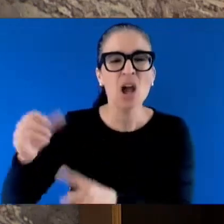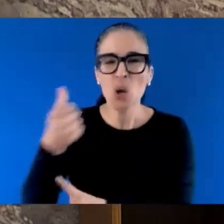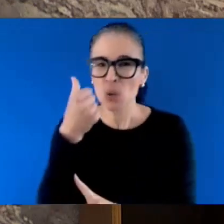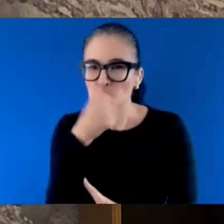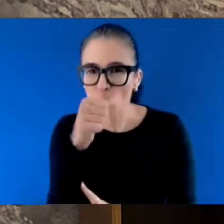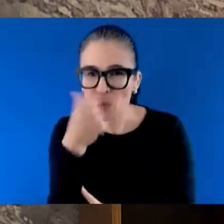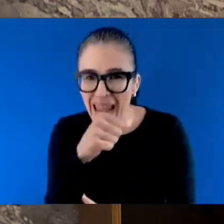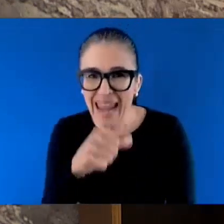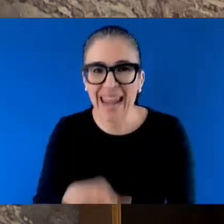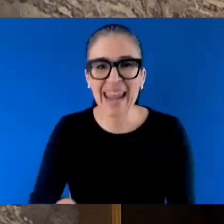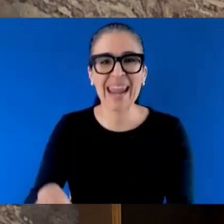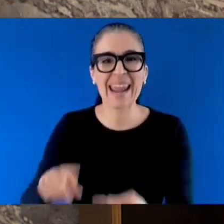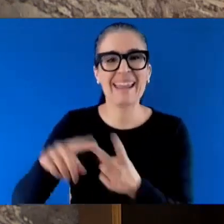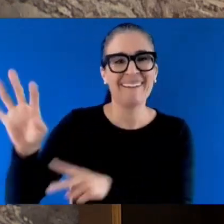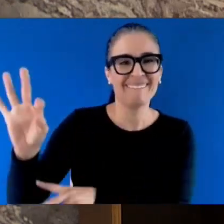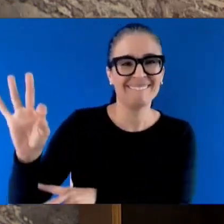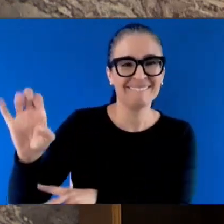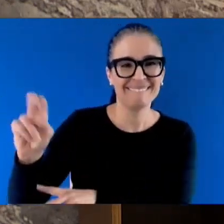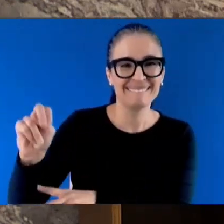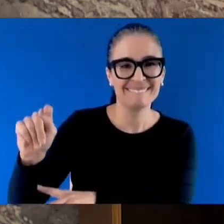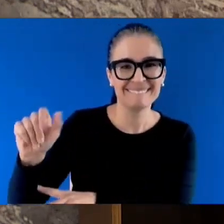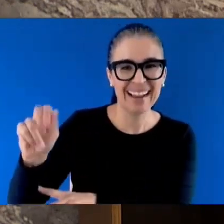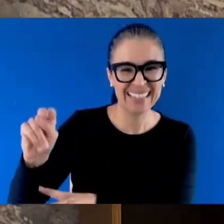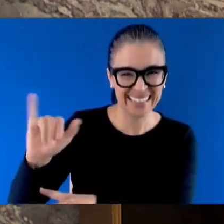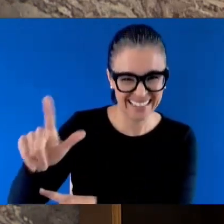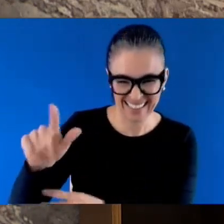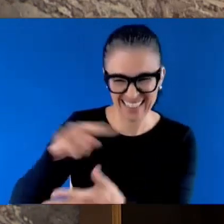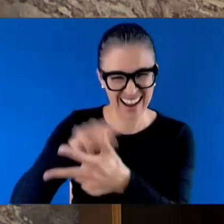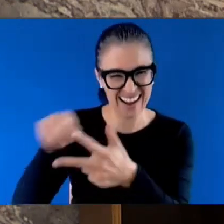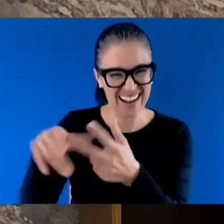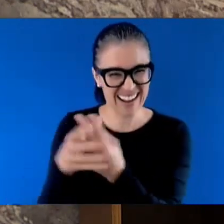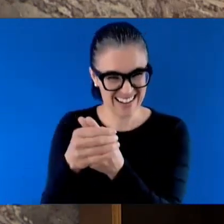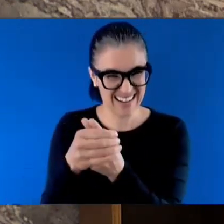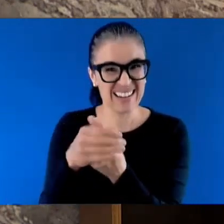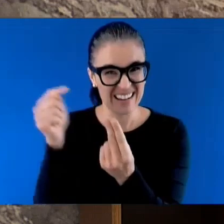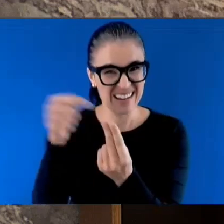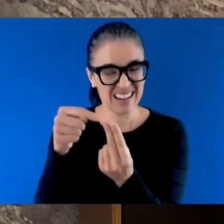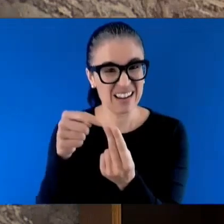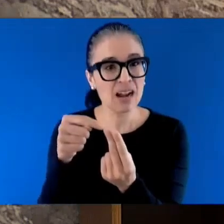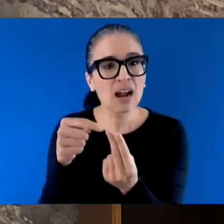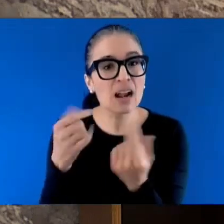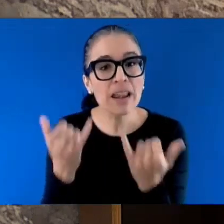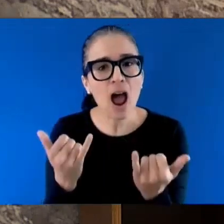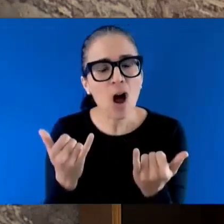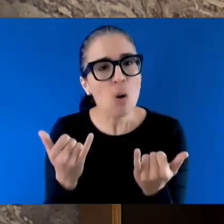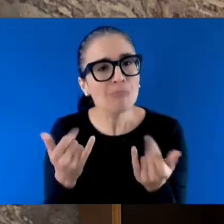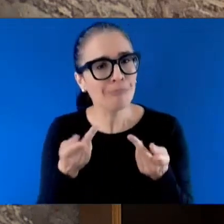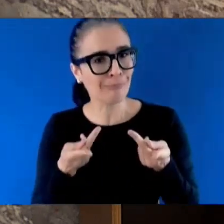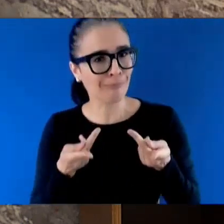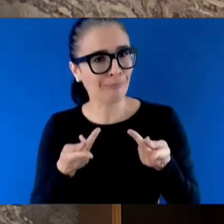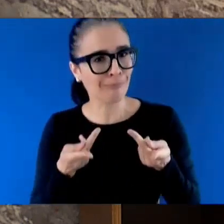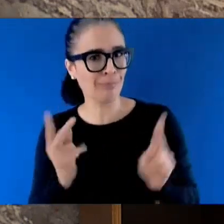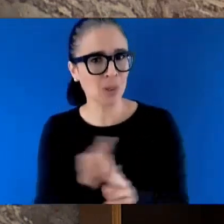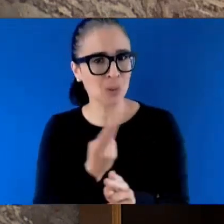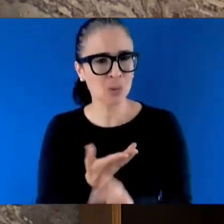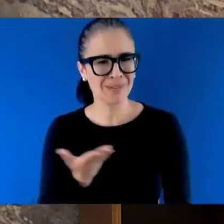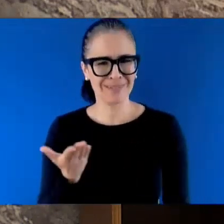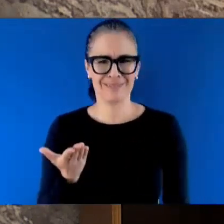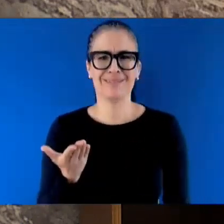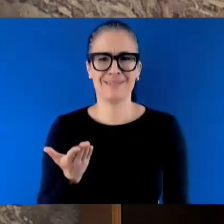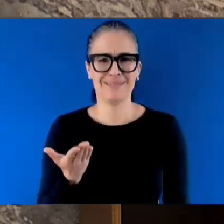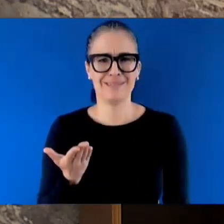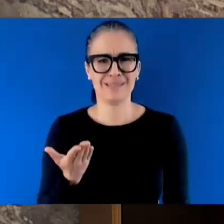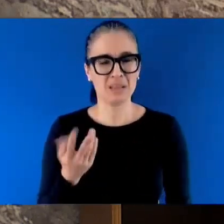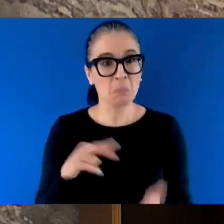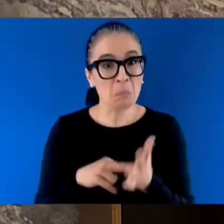Hortons, brazen shootings in Vancouver, and more deadly stabbings like the one in Victoria on the recent weekend. Instead of